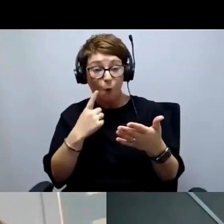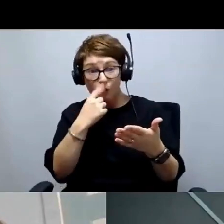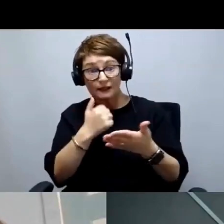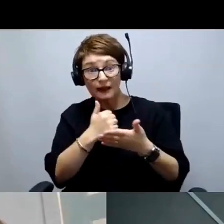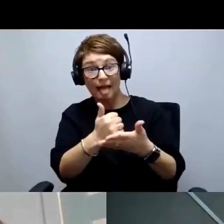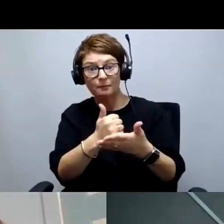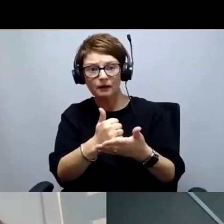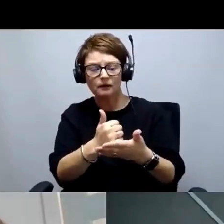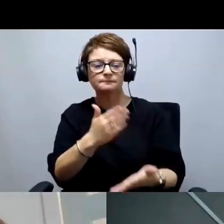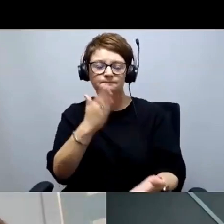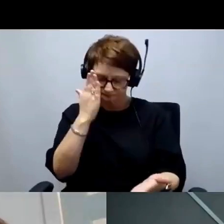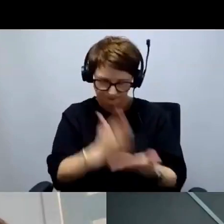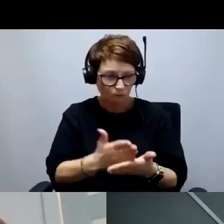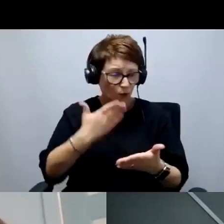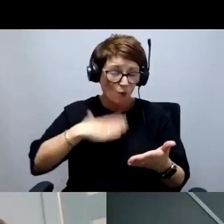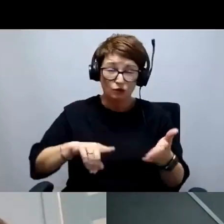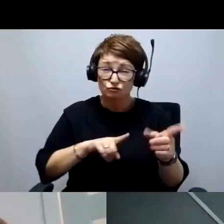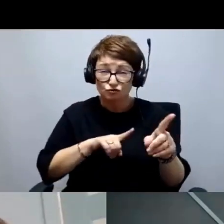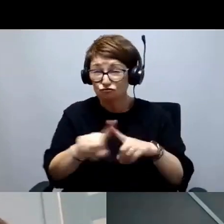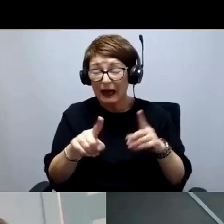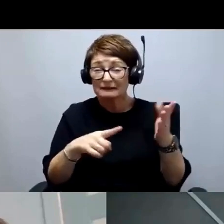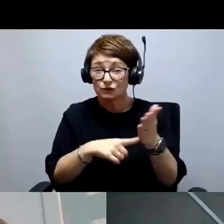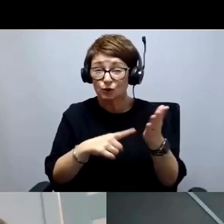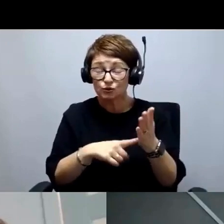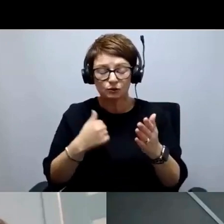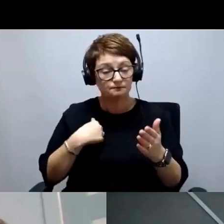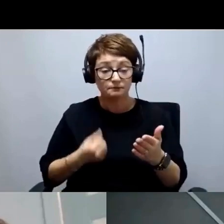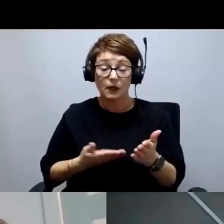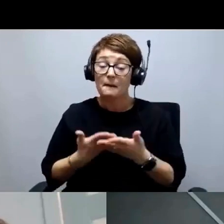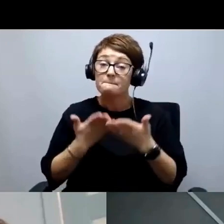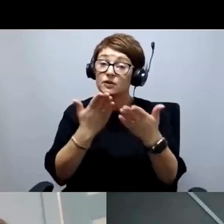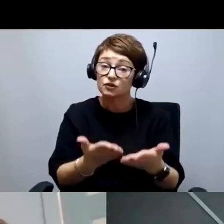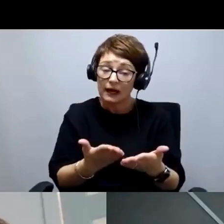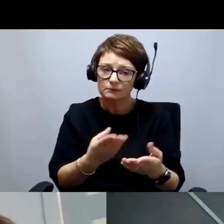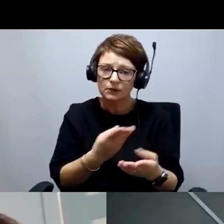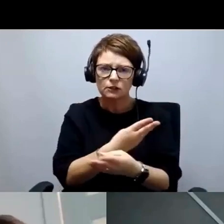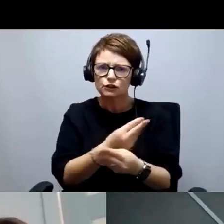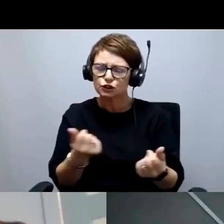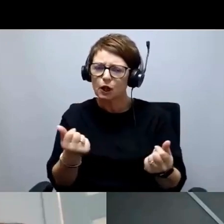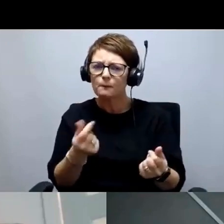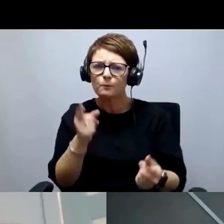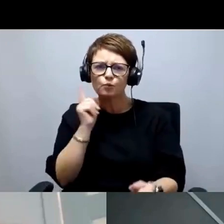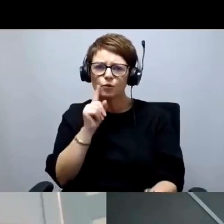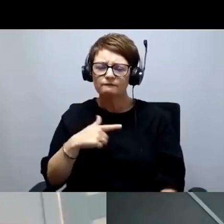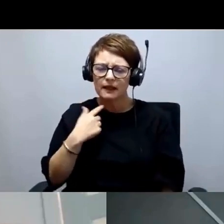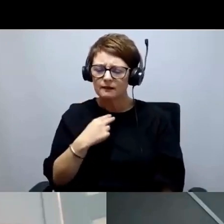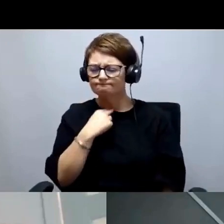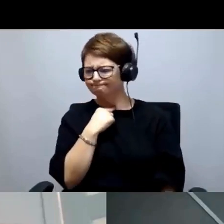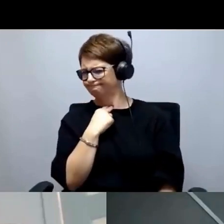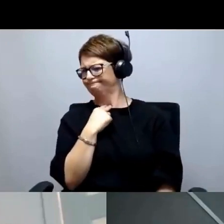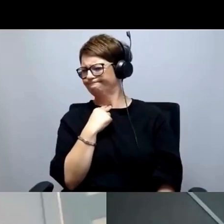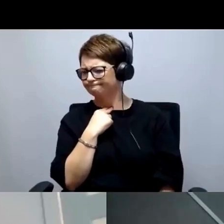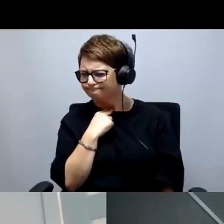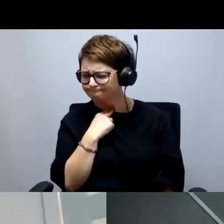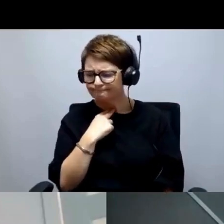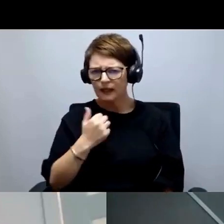going to be absolutely desperate to get a hold of it. And then when I prescribe it to women, I often find they're disappointed by the results. They've